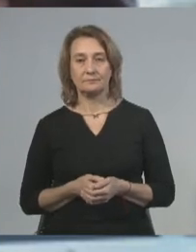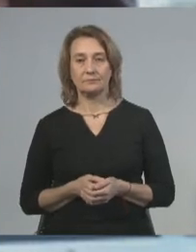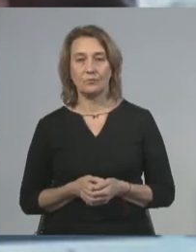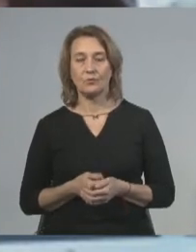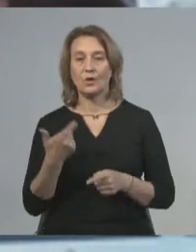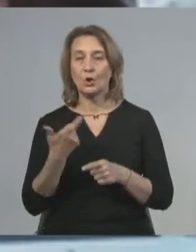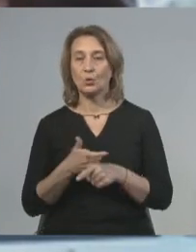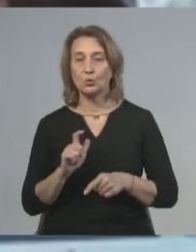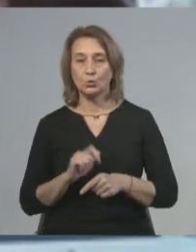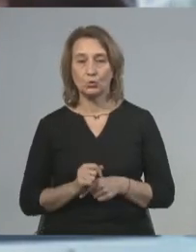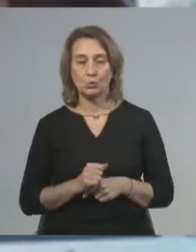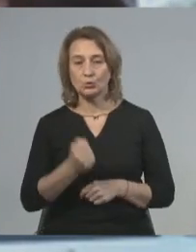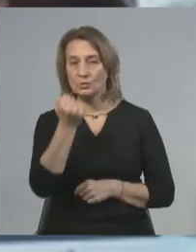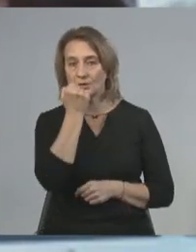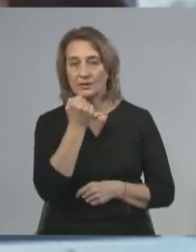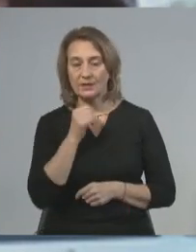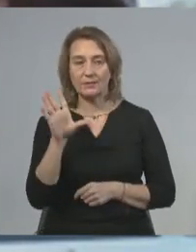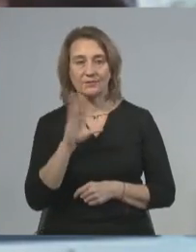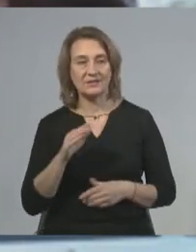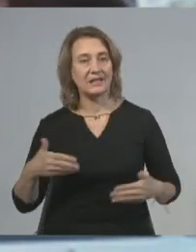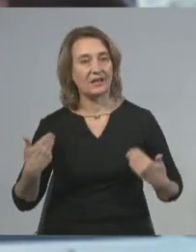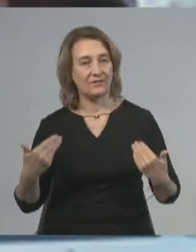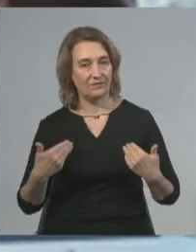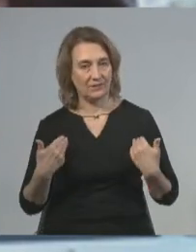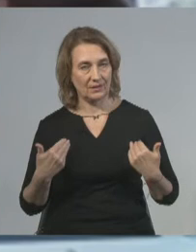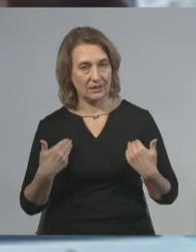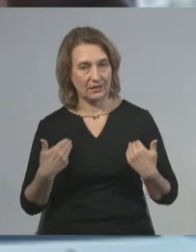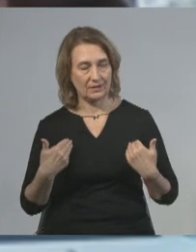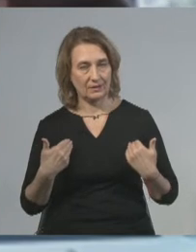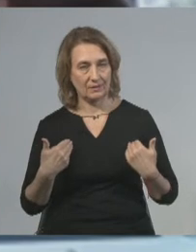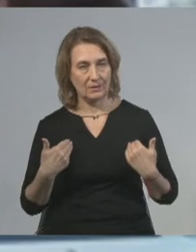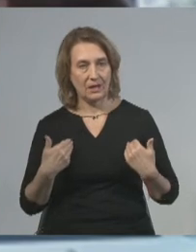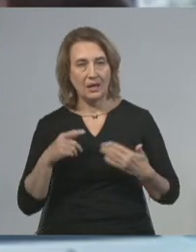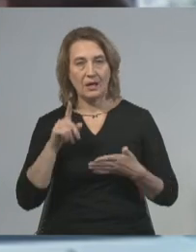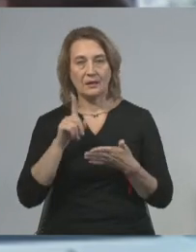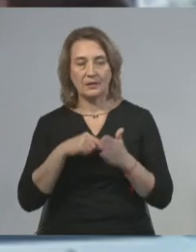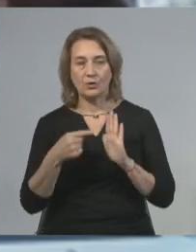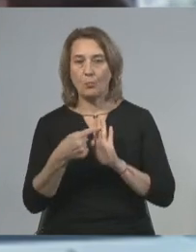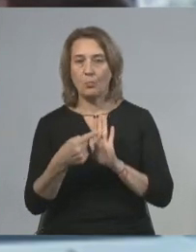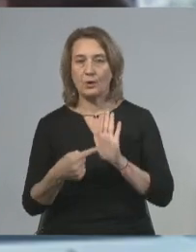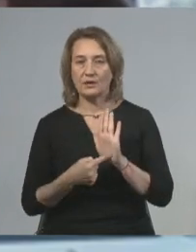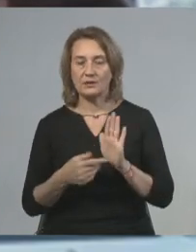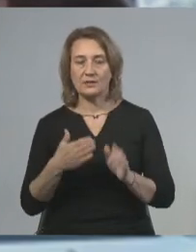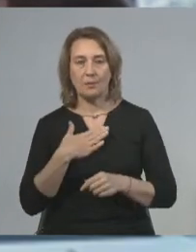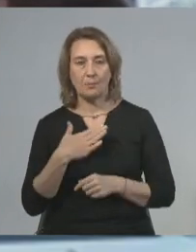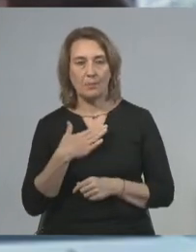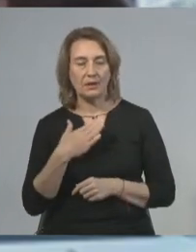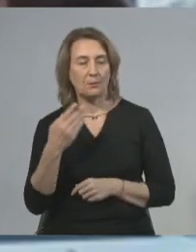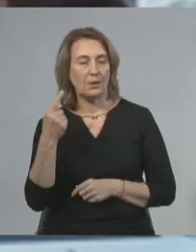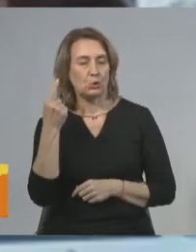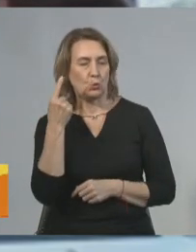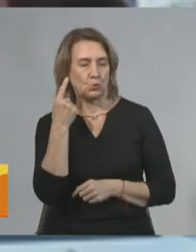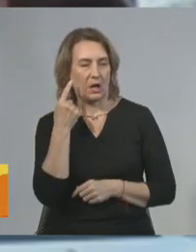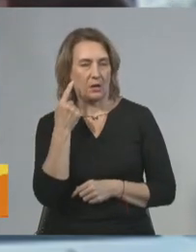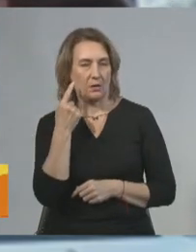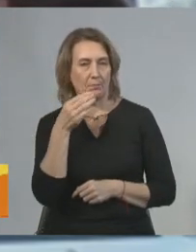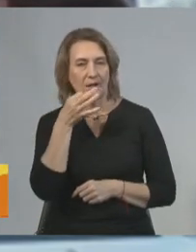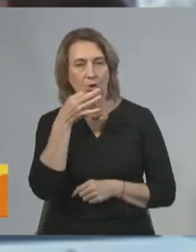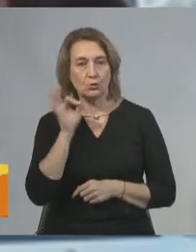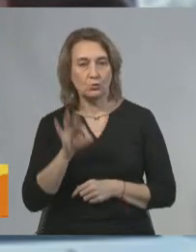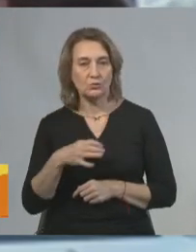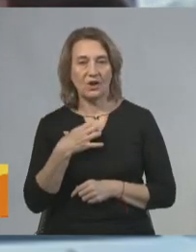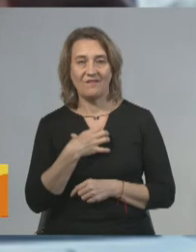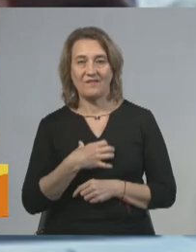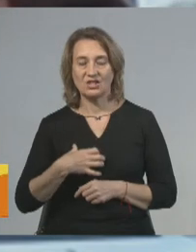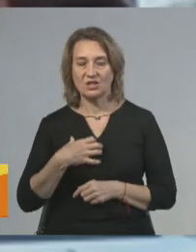thank you for this great opportunity to share my thoughts and experience on this a very important issue uh what i would